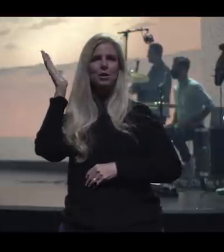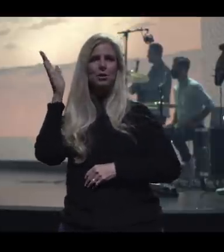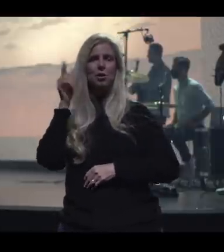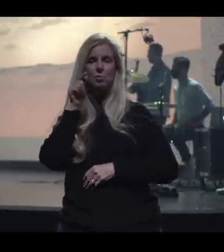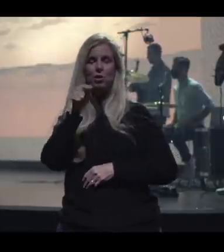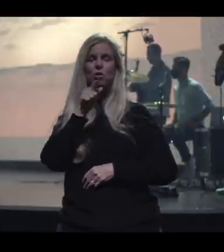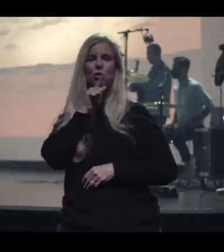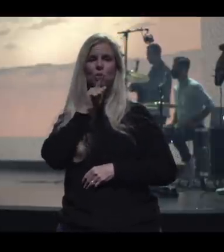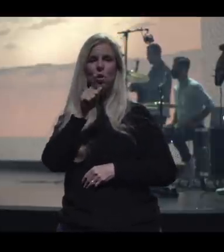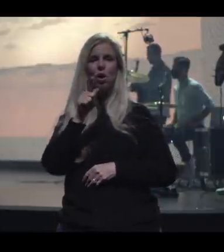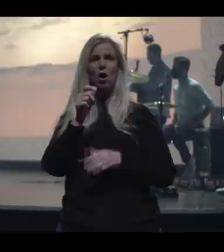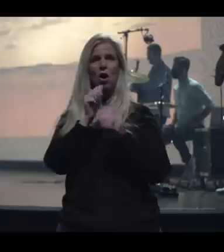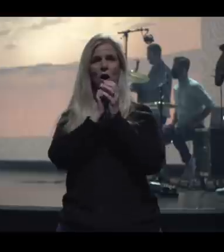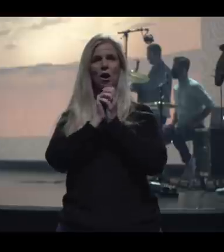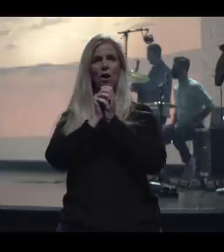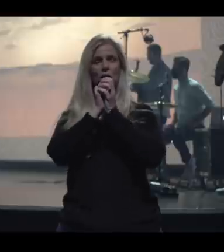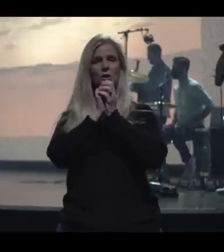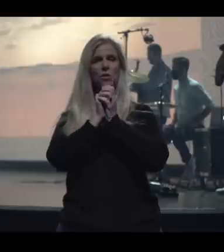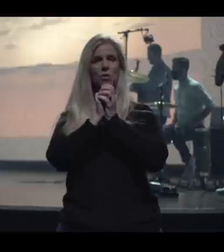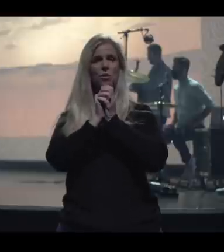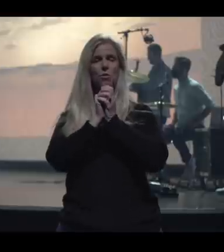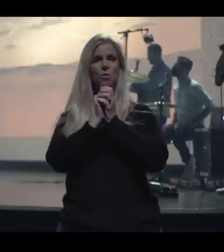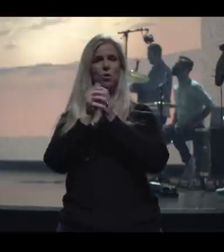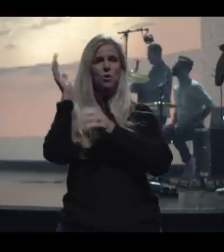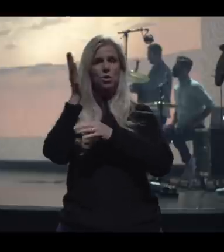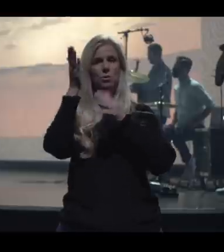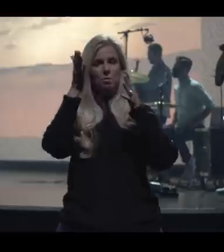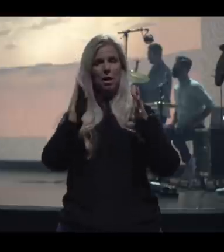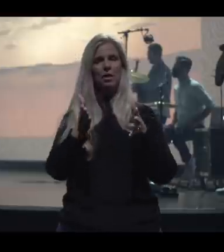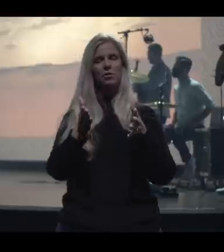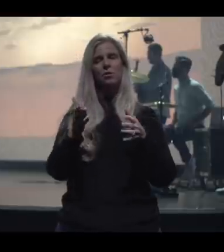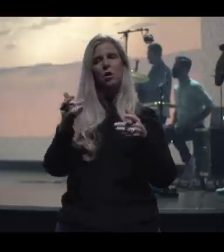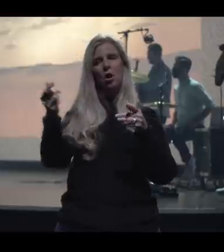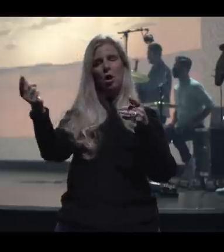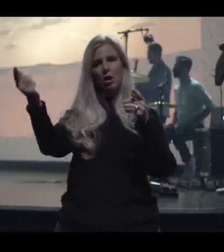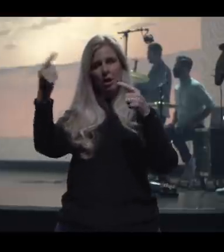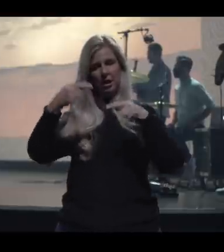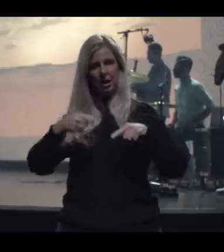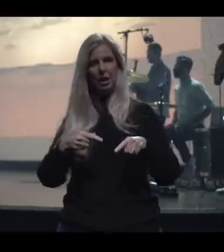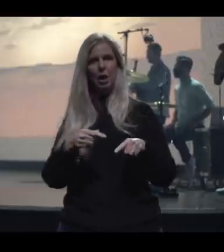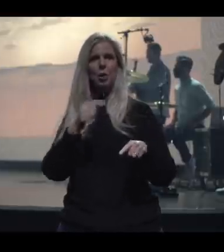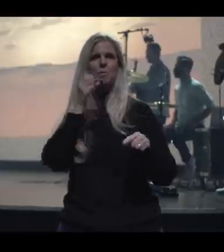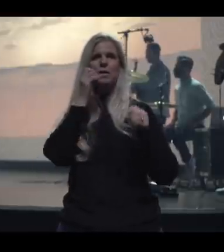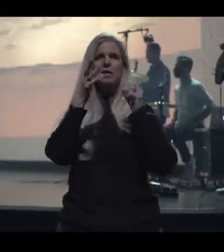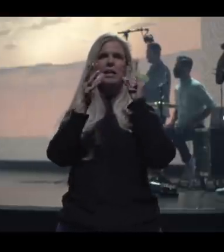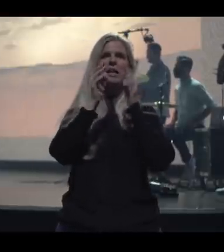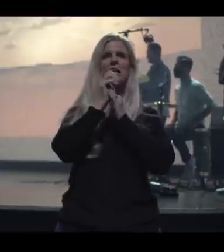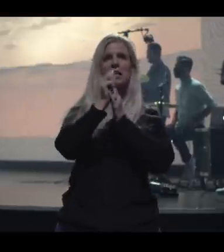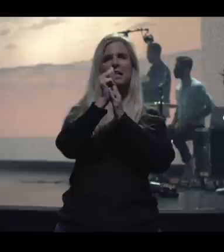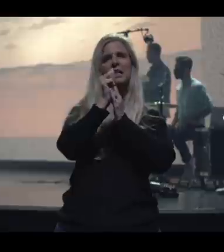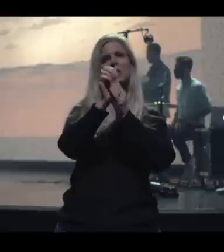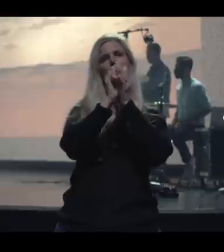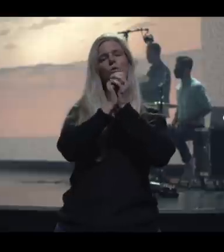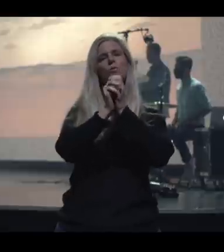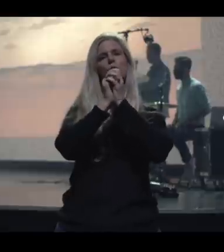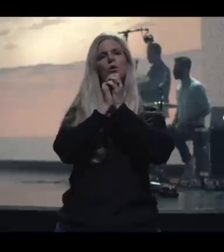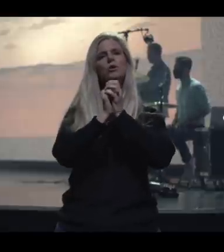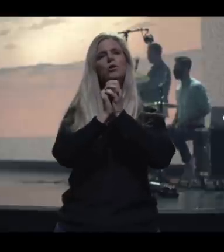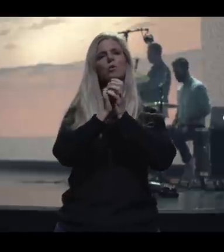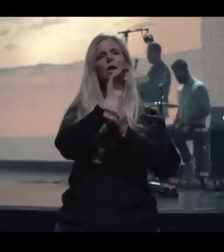Our worship pastors on every campus are going to come to stage right now, and they're going to lead you in some worship. It is your